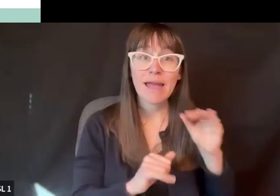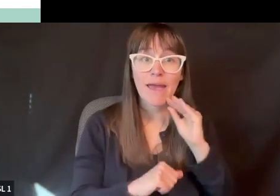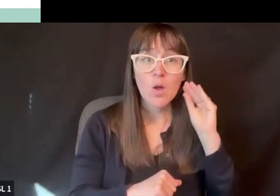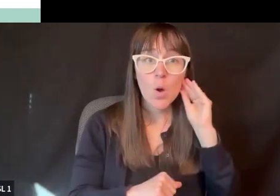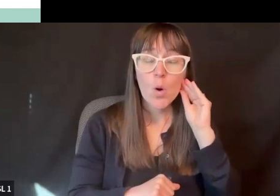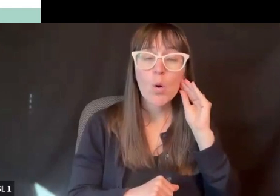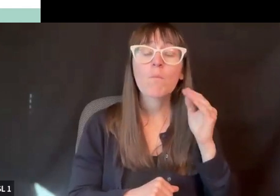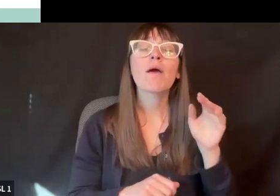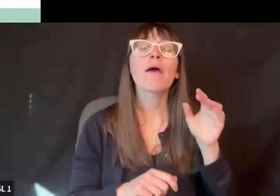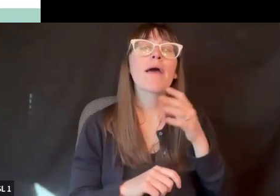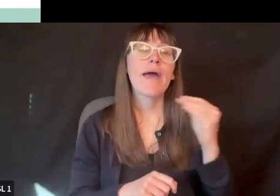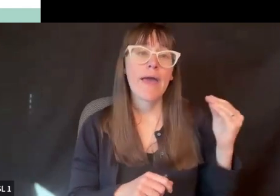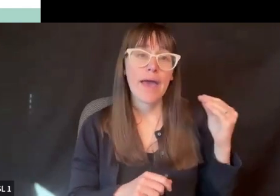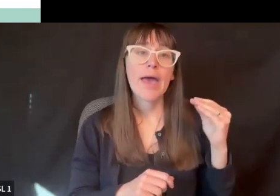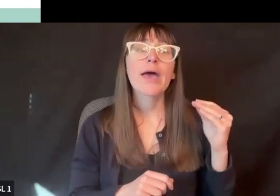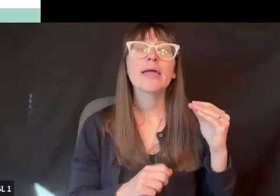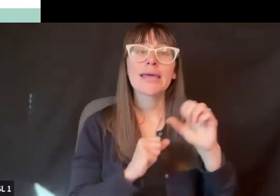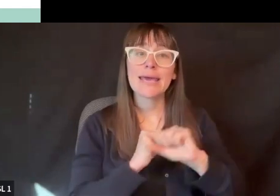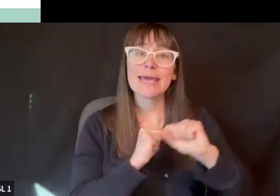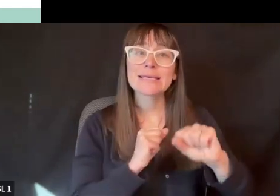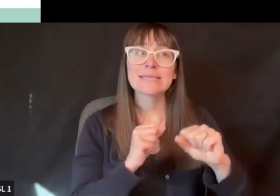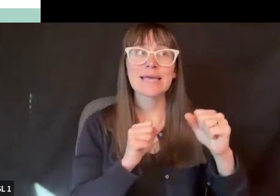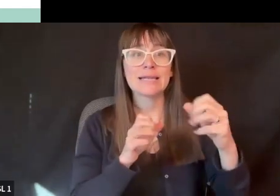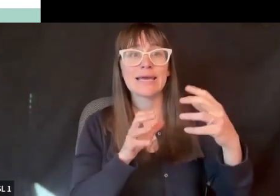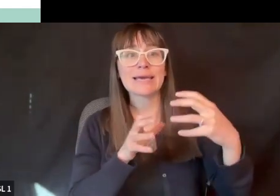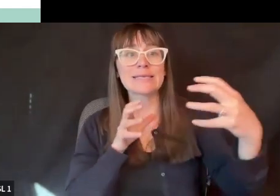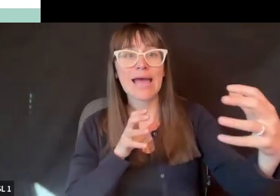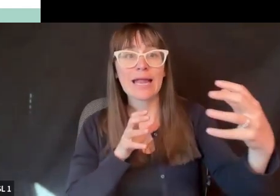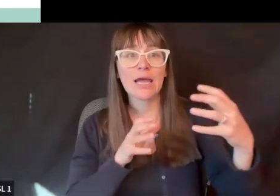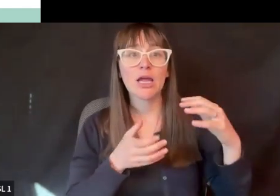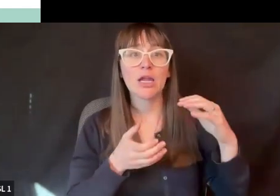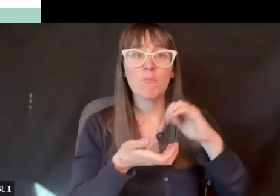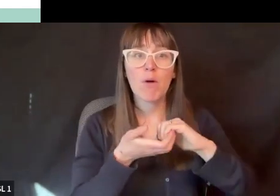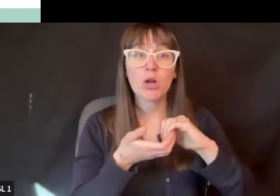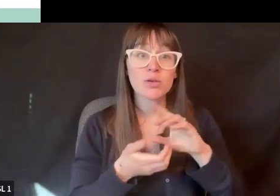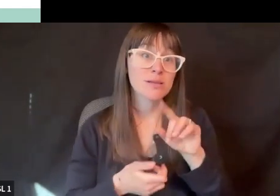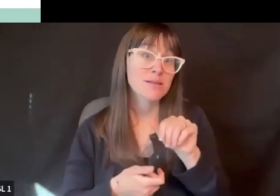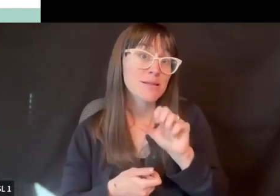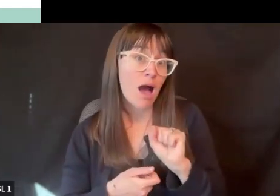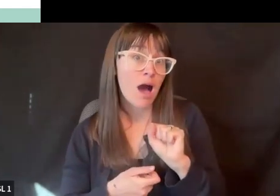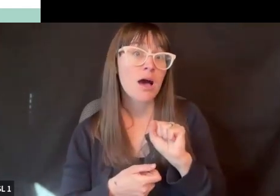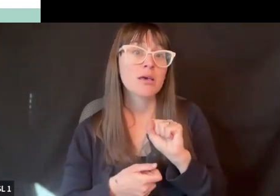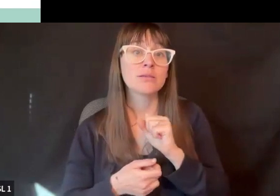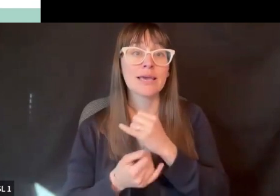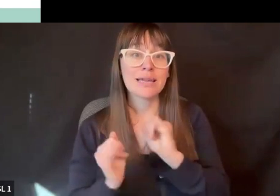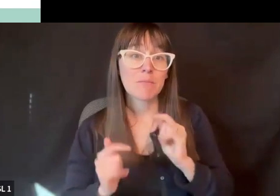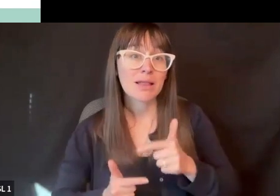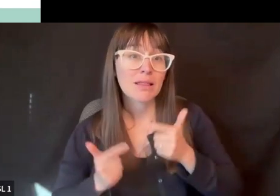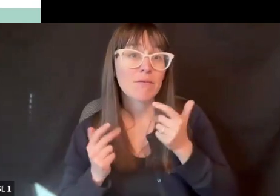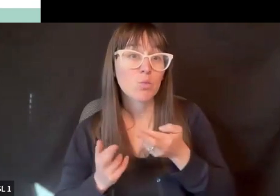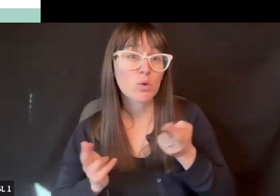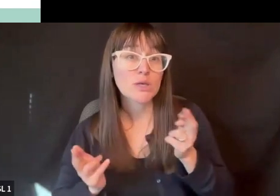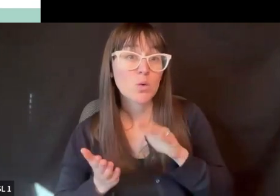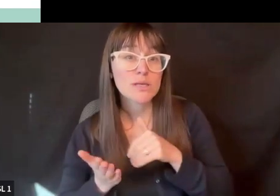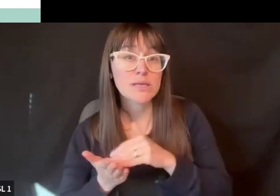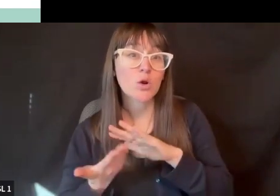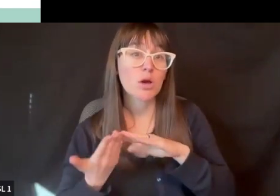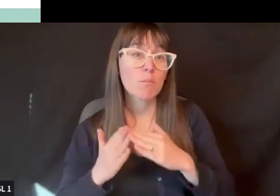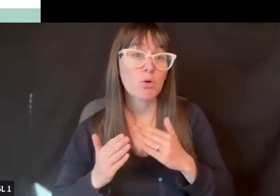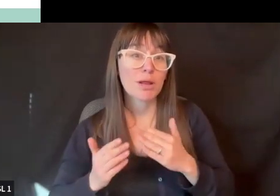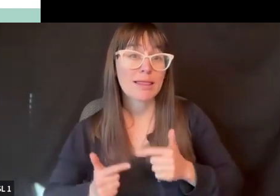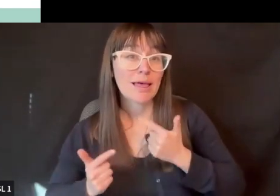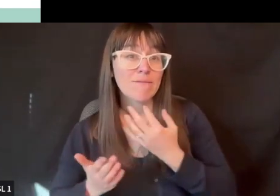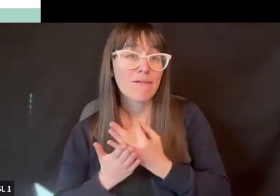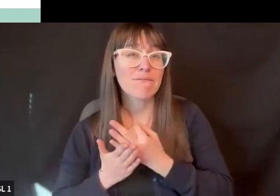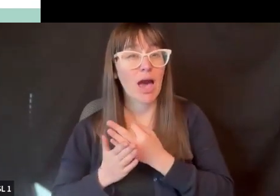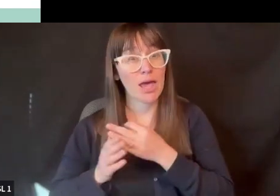stay in their homes. And then we have extended partners. So while DOS Intake and Independent Living Resource Center and Community